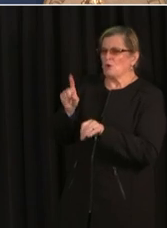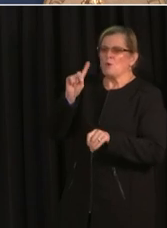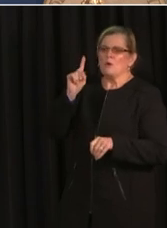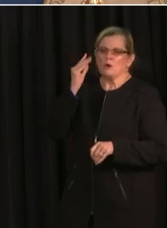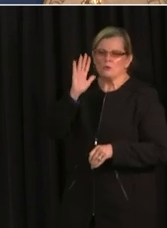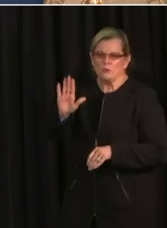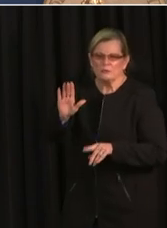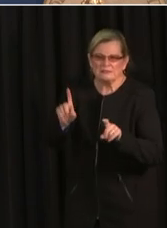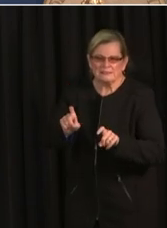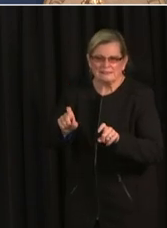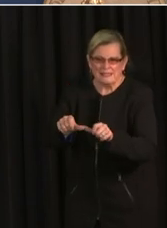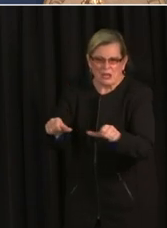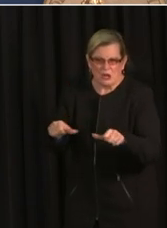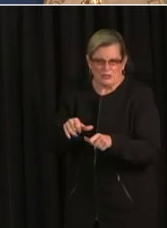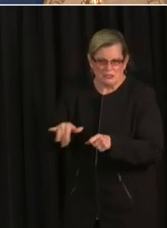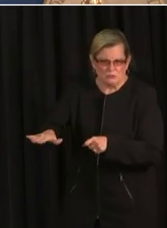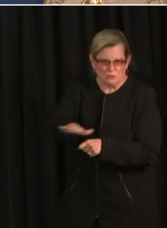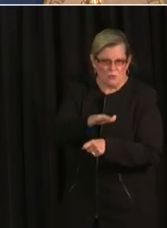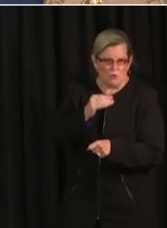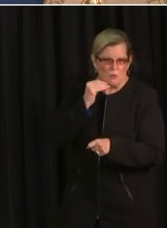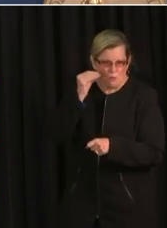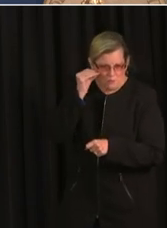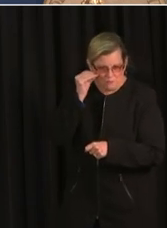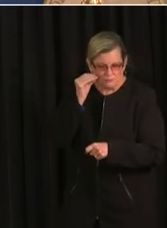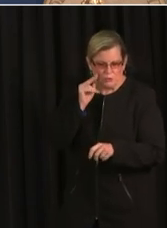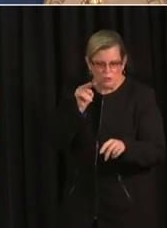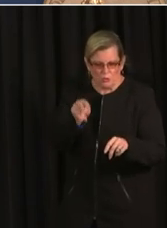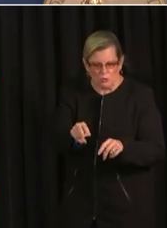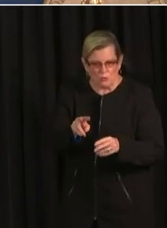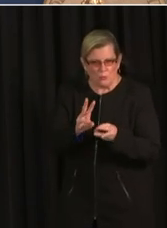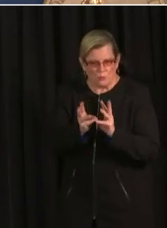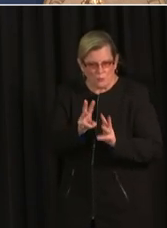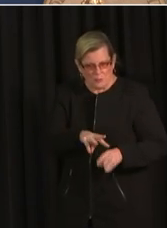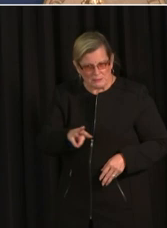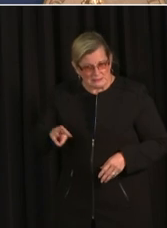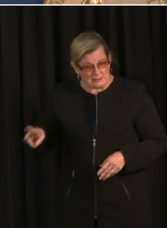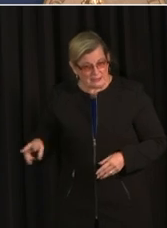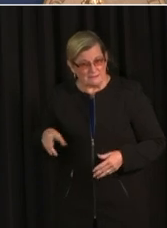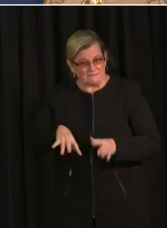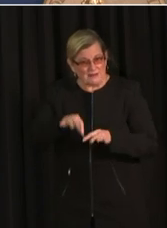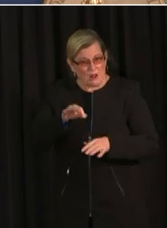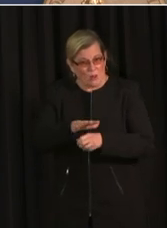the walk-up sites that we consider the citywide sites by going to